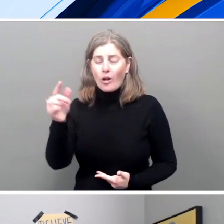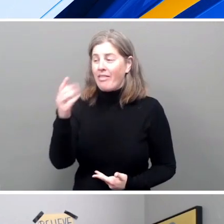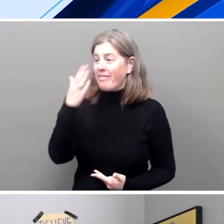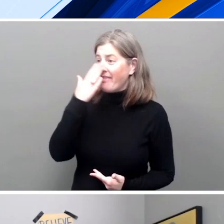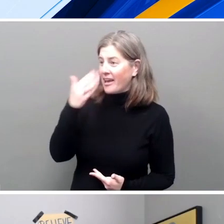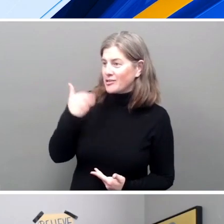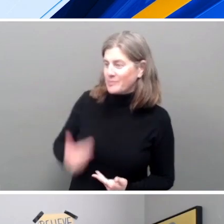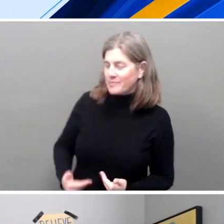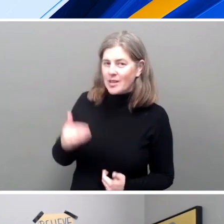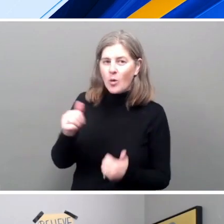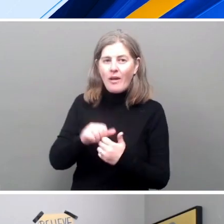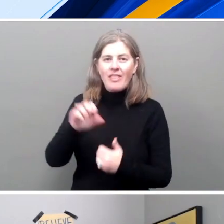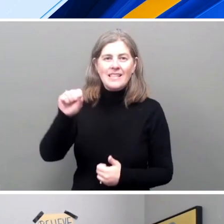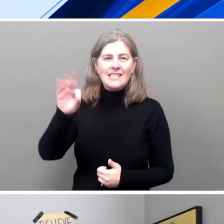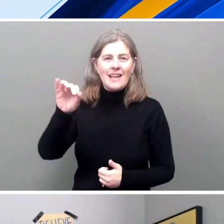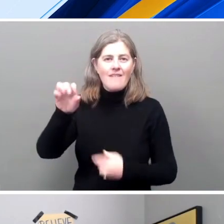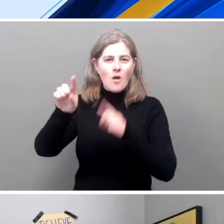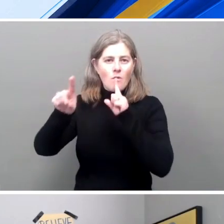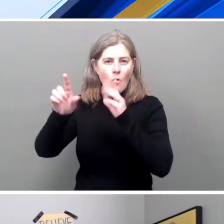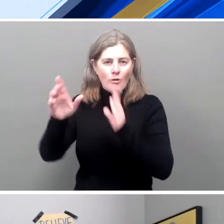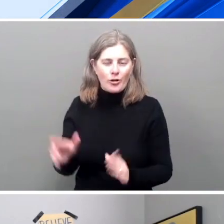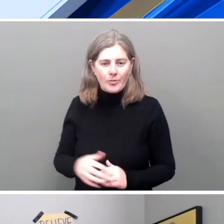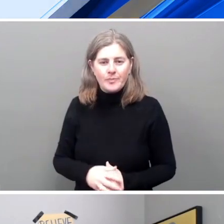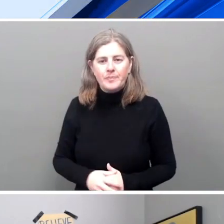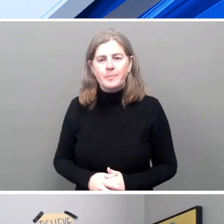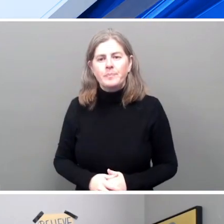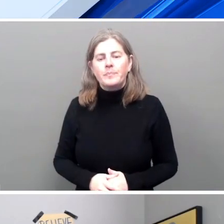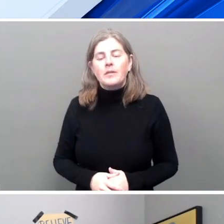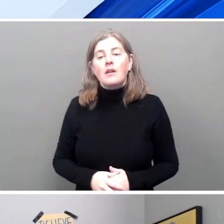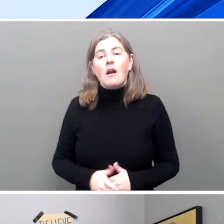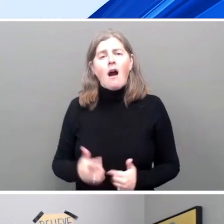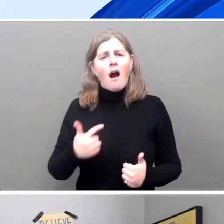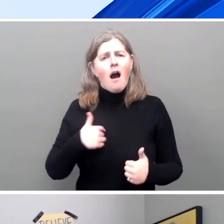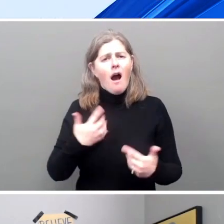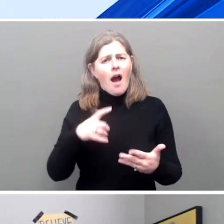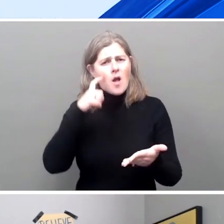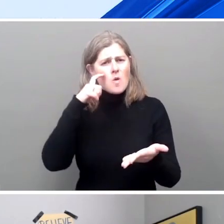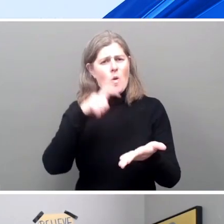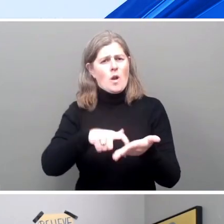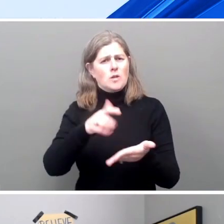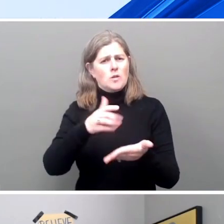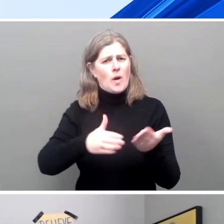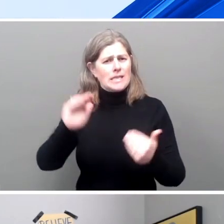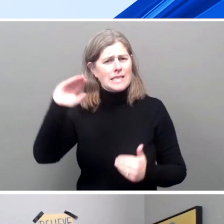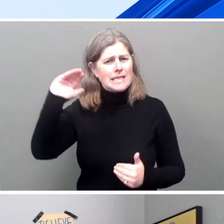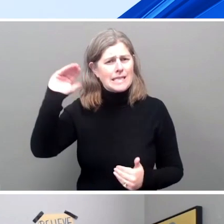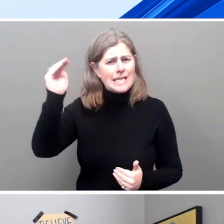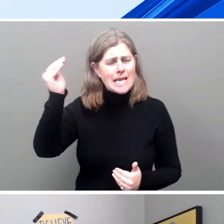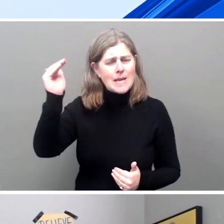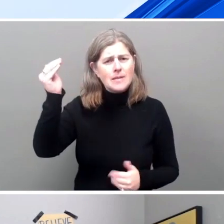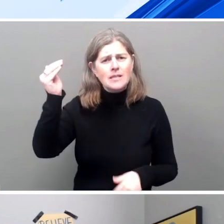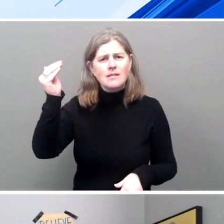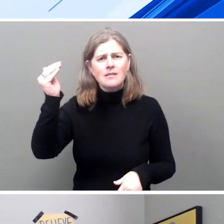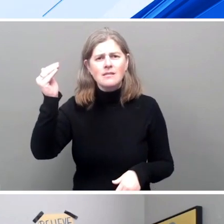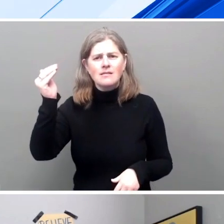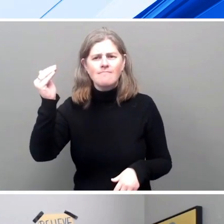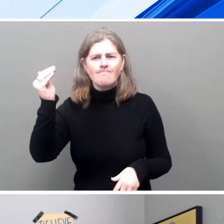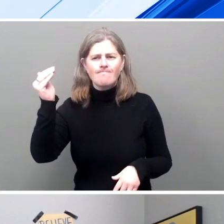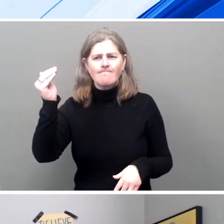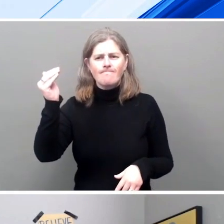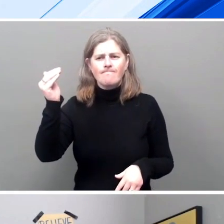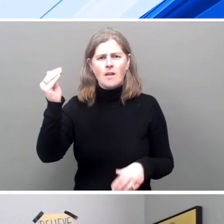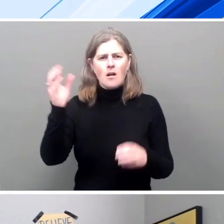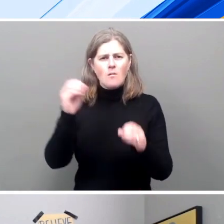Julia Goldberg with the Santa Fe Reporter. I noticed what seems to me to be kind of a widening